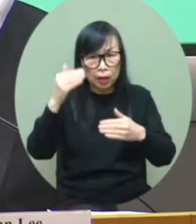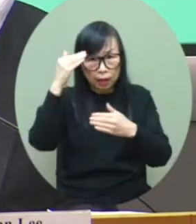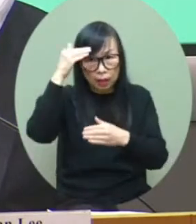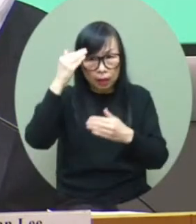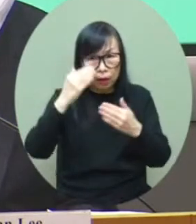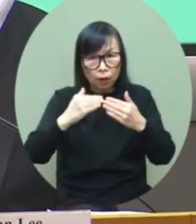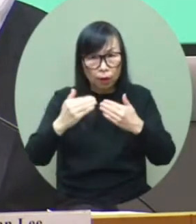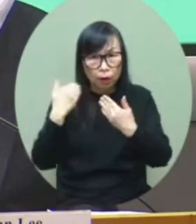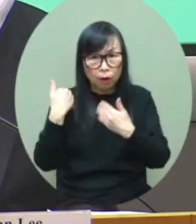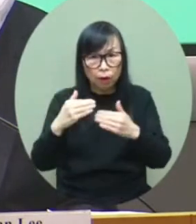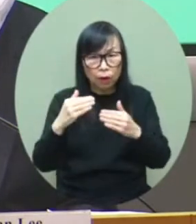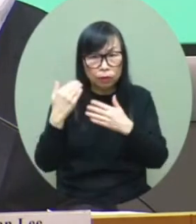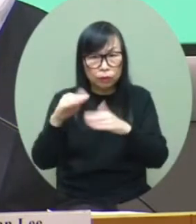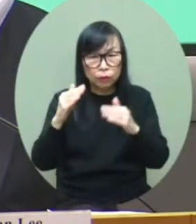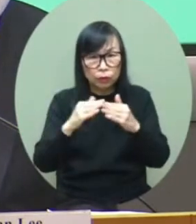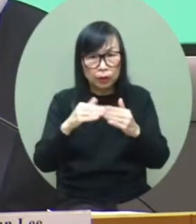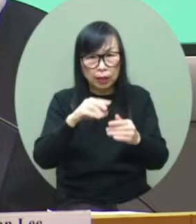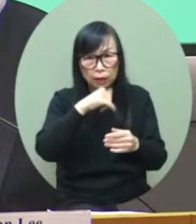then